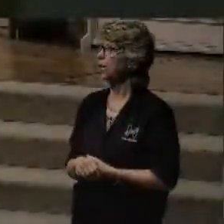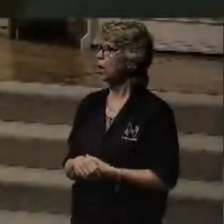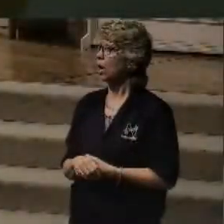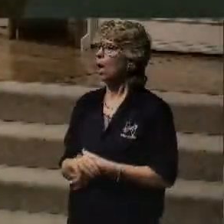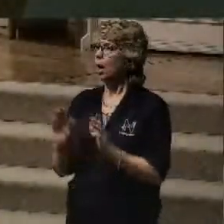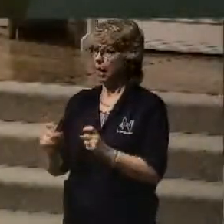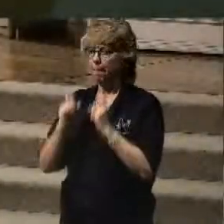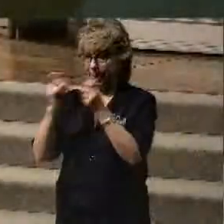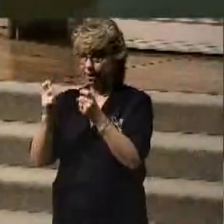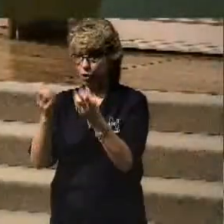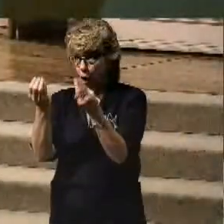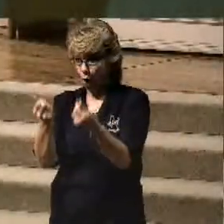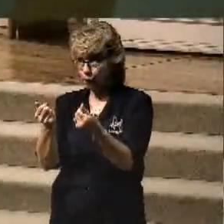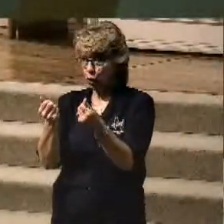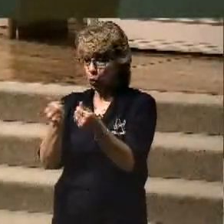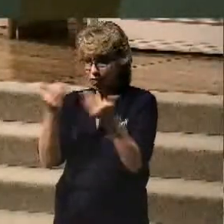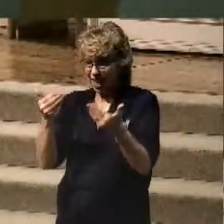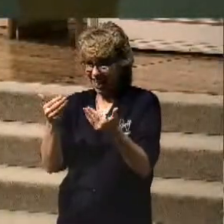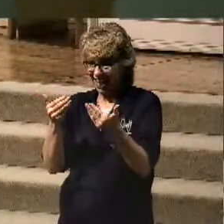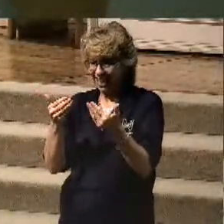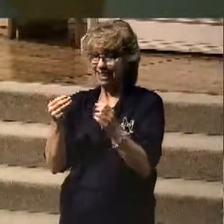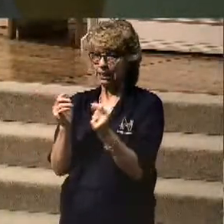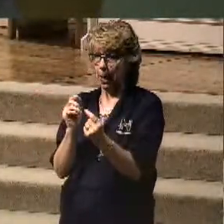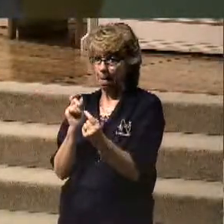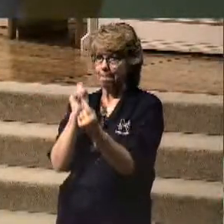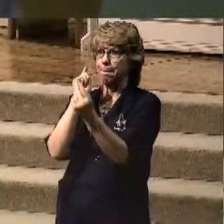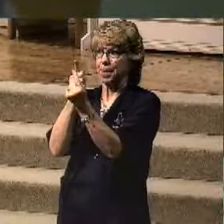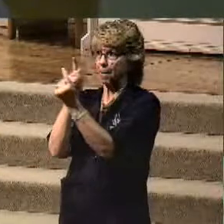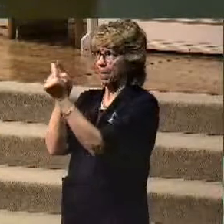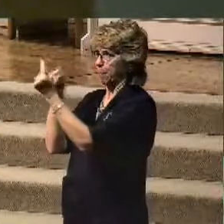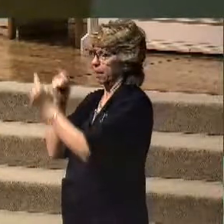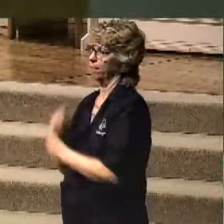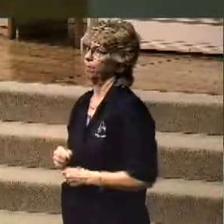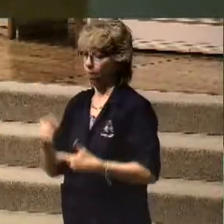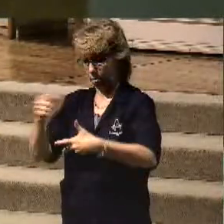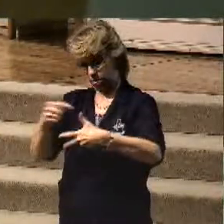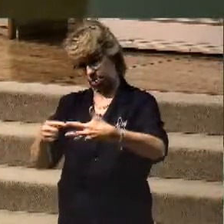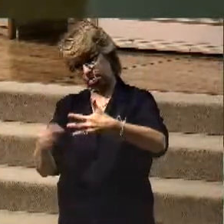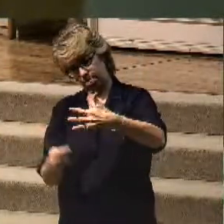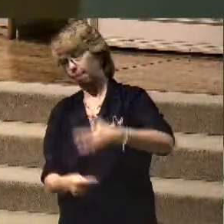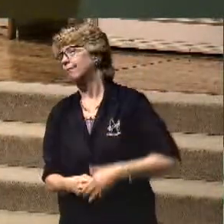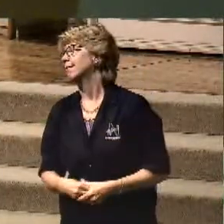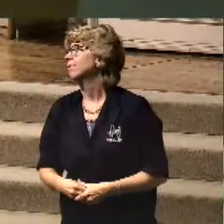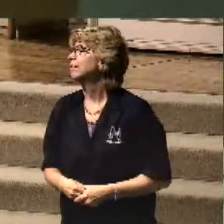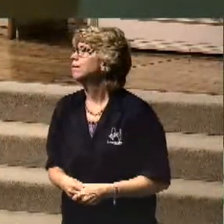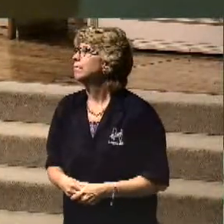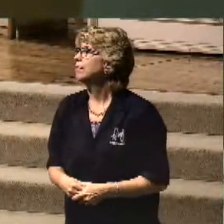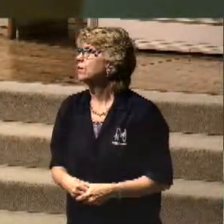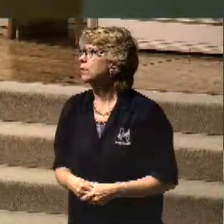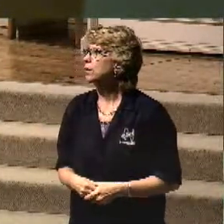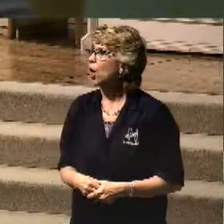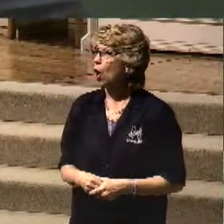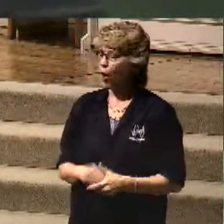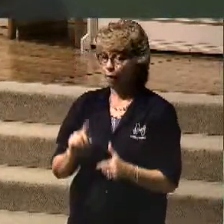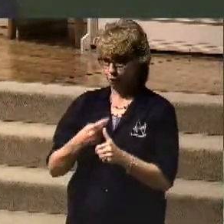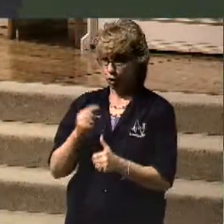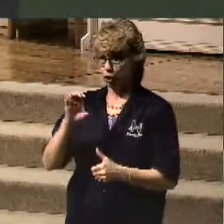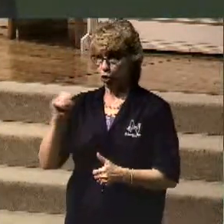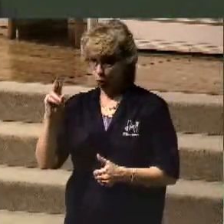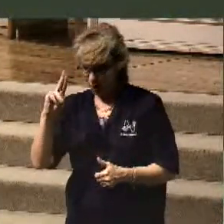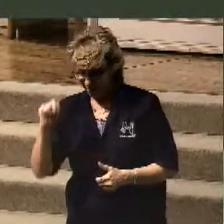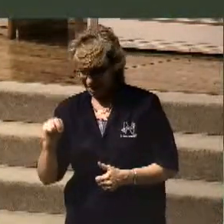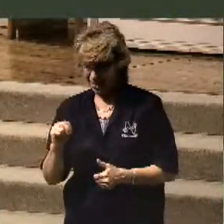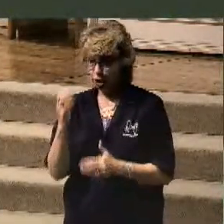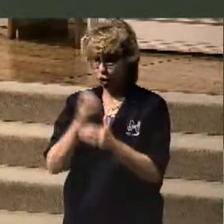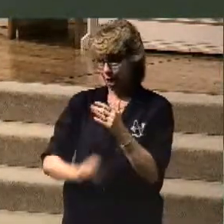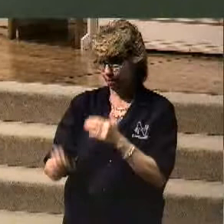Let me give you just a few things, a few high points, and then we'll be dismissed, okay? On this thought, 1 Corinthians chapter 15 in your